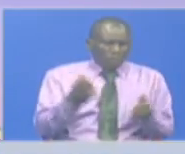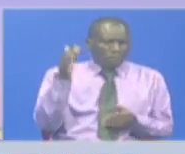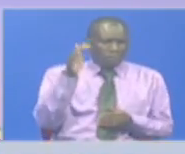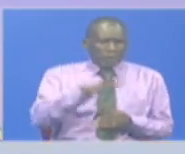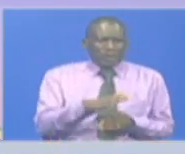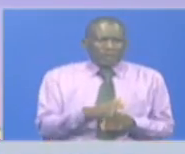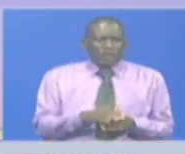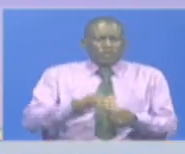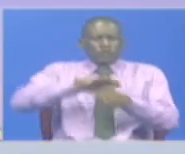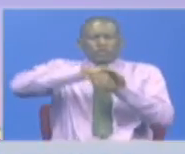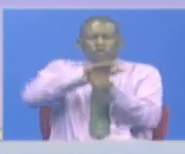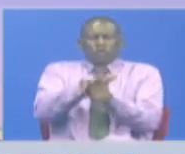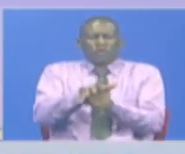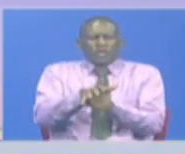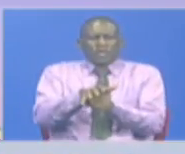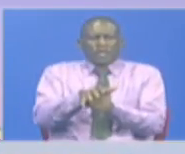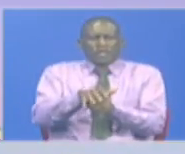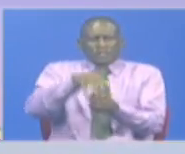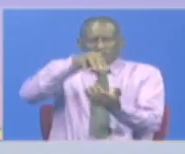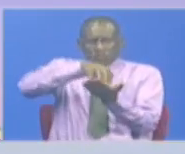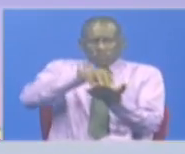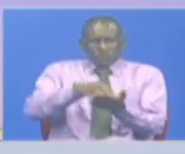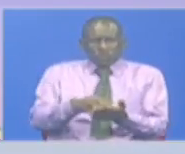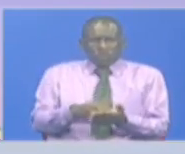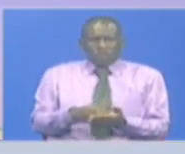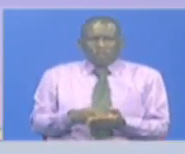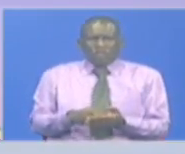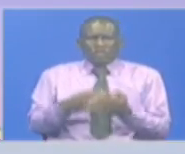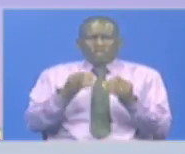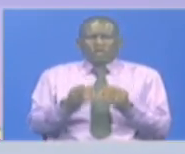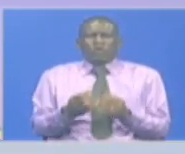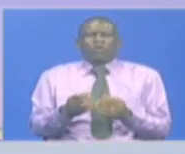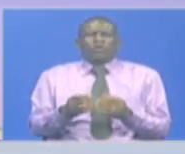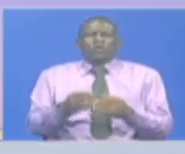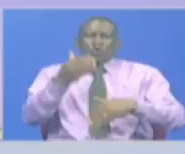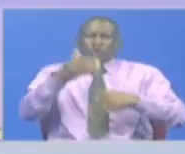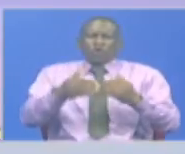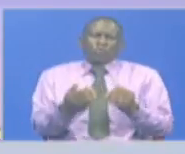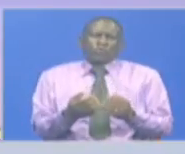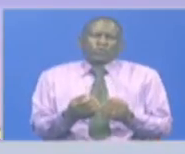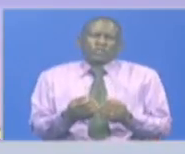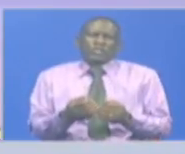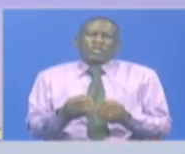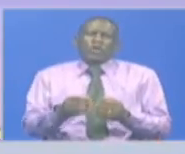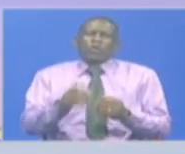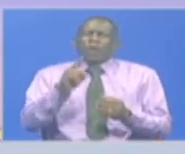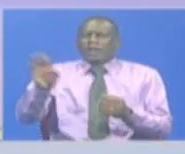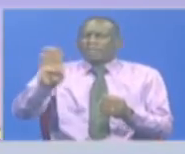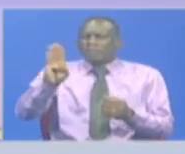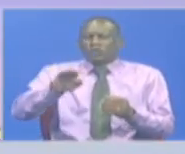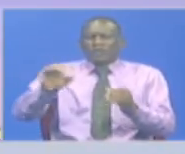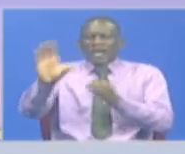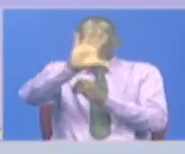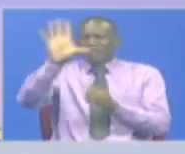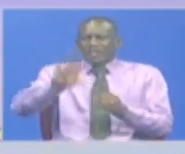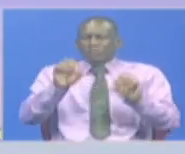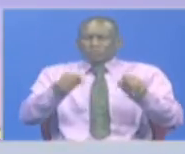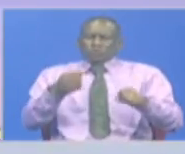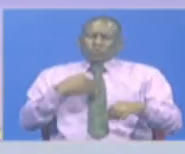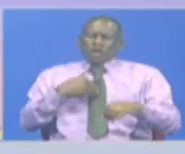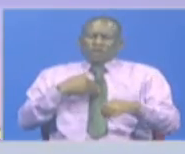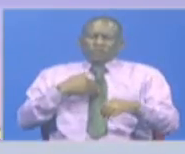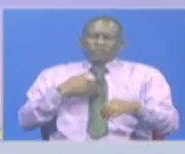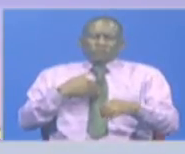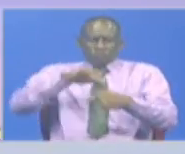the coronavirus. And almost a quarter of a billion Africans could become infected with COVID-19. This is according to a